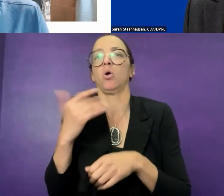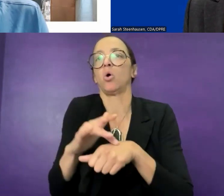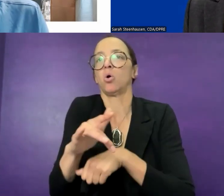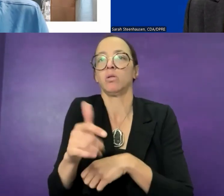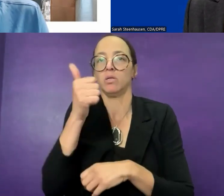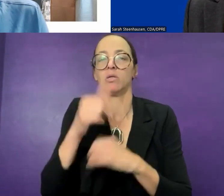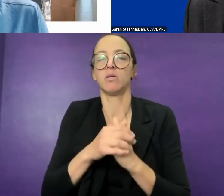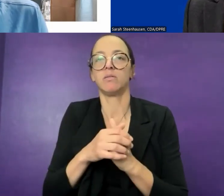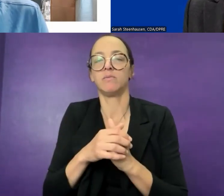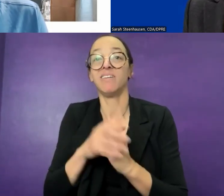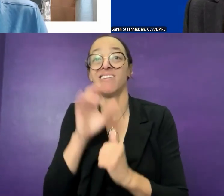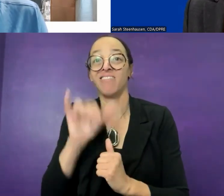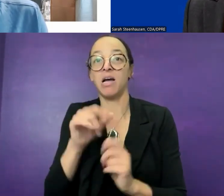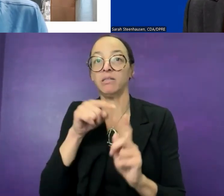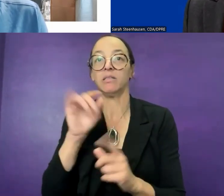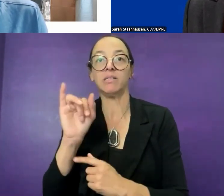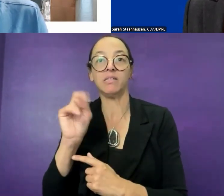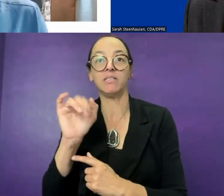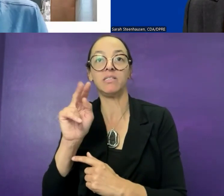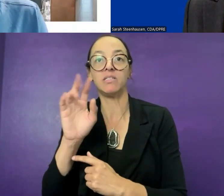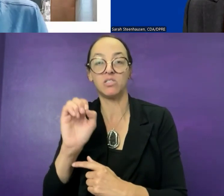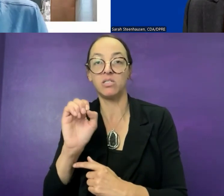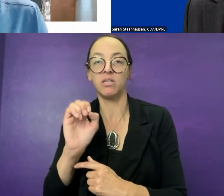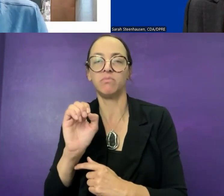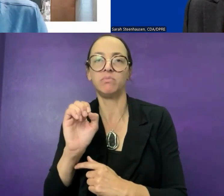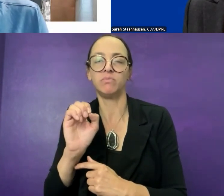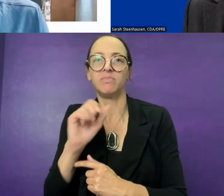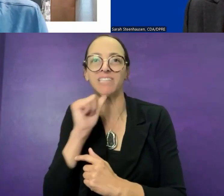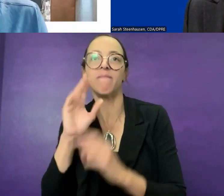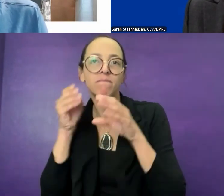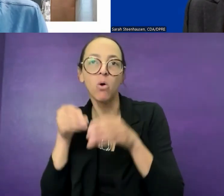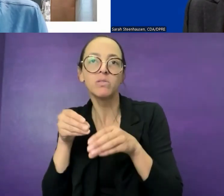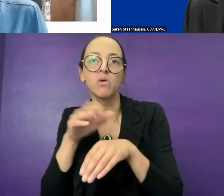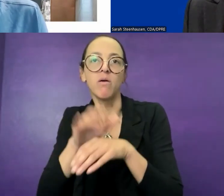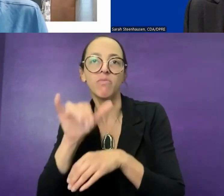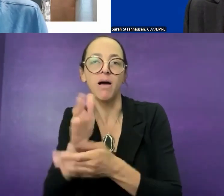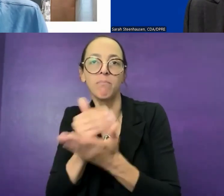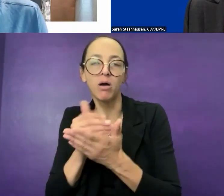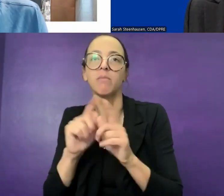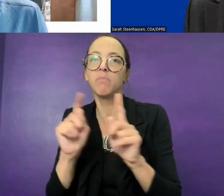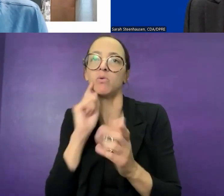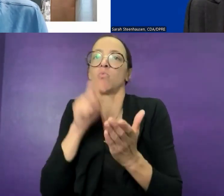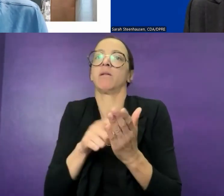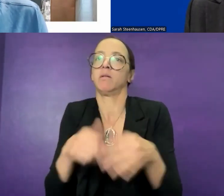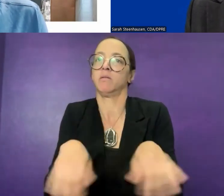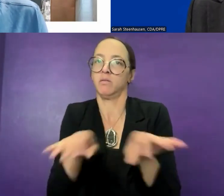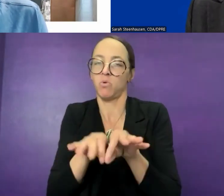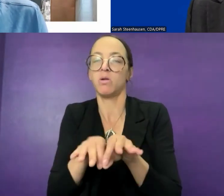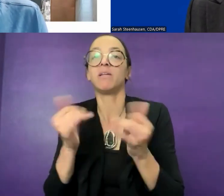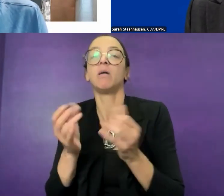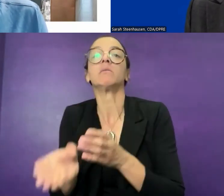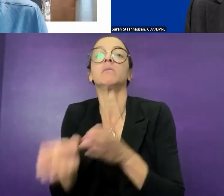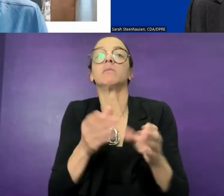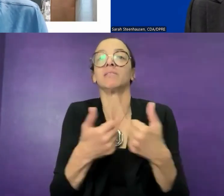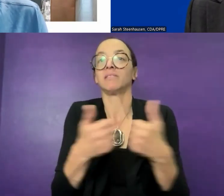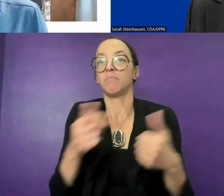but certainly we recognize the importance of it. And then you asked the question about the HICAP Modernization Initiative, which is a separate initiative that